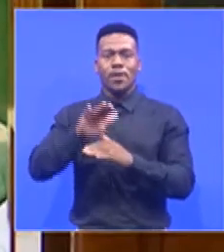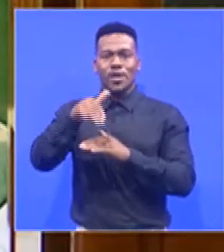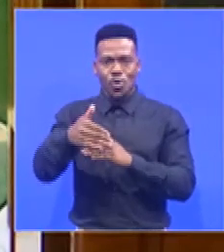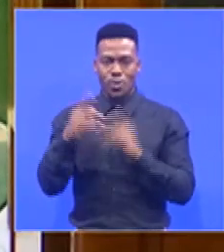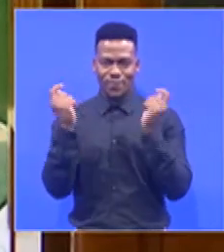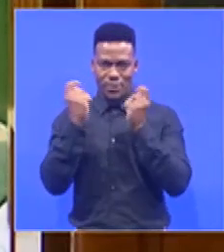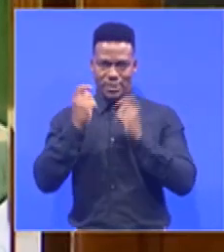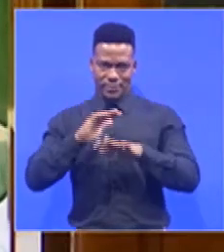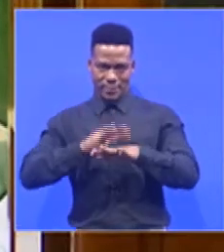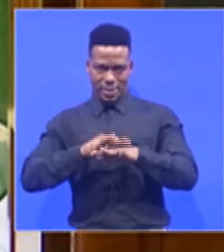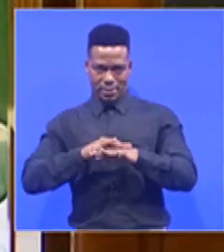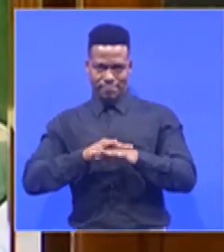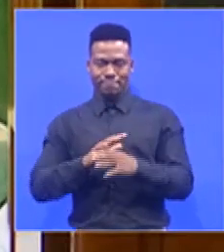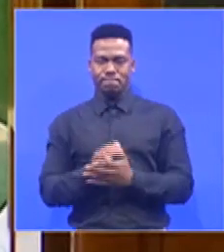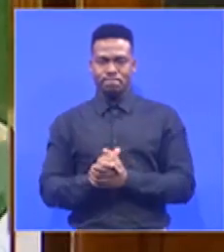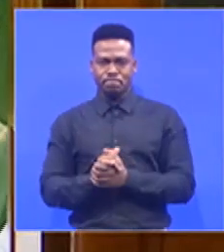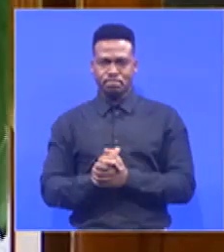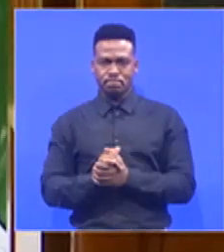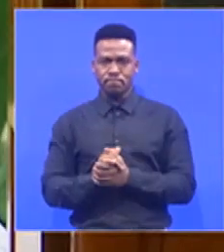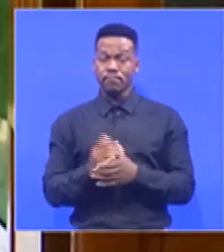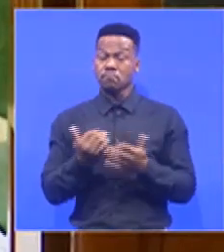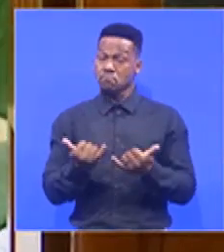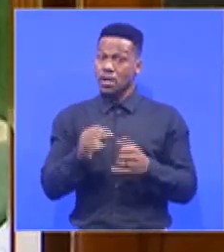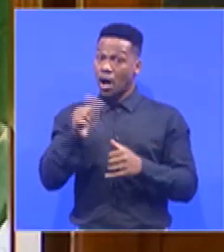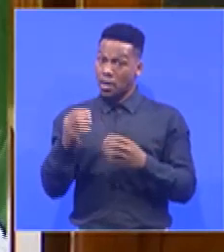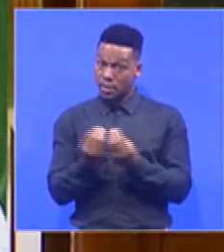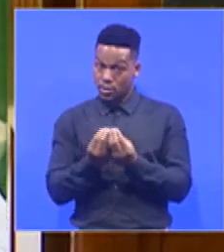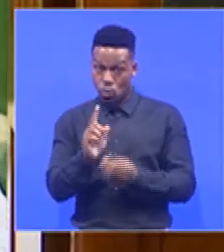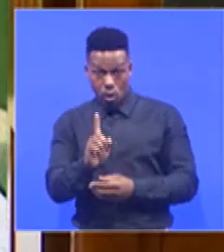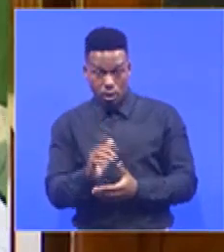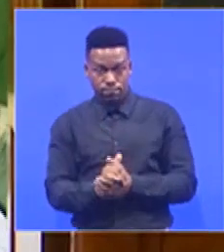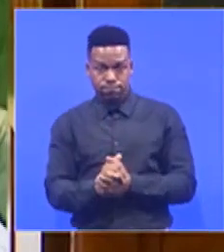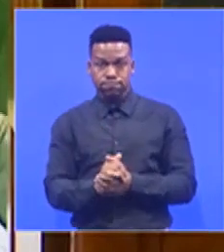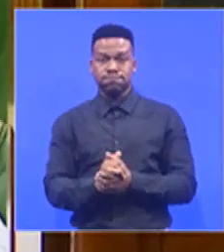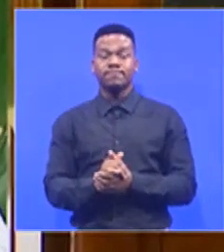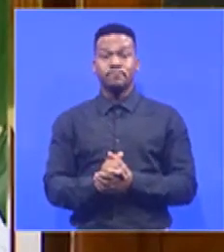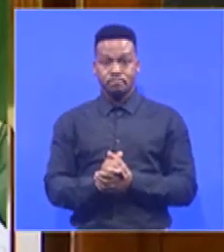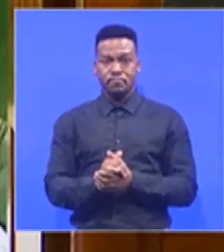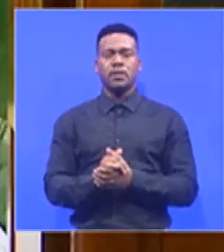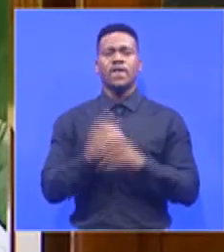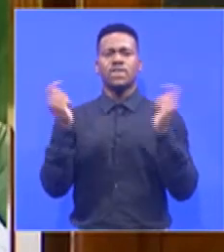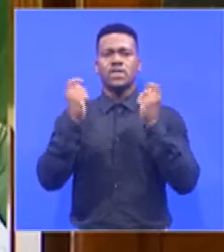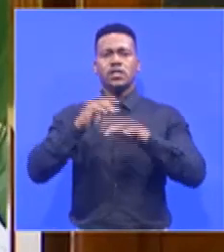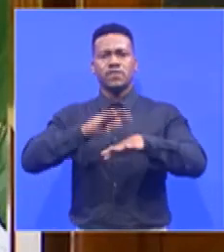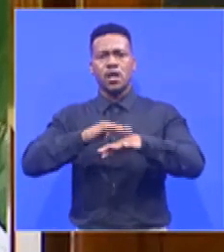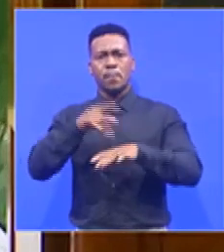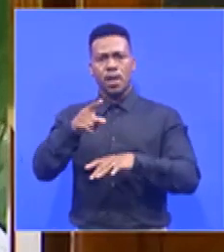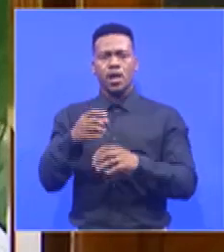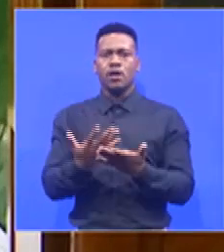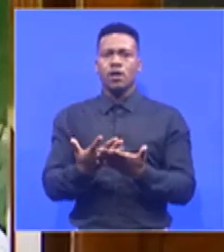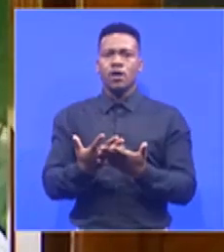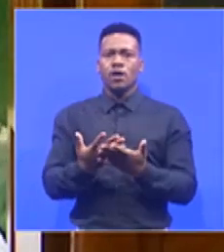into the new year. Amongst other things, this festive season offers families the